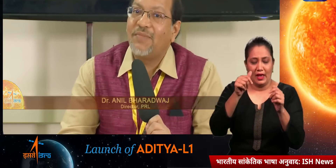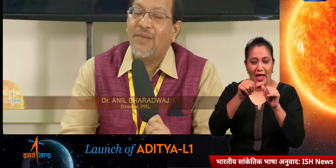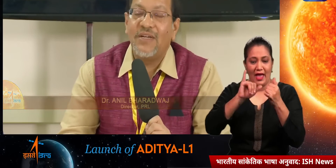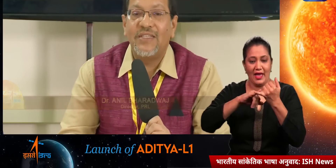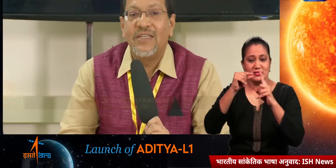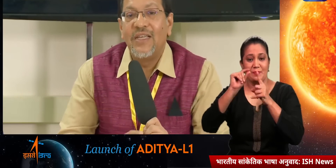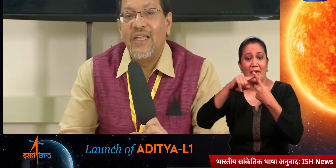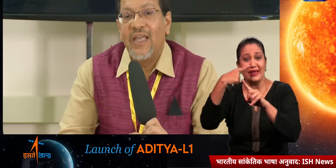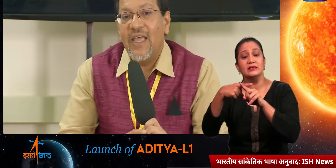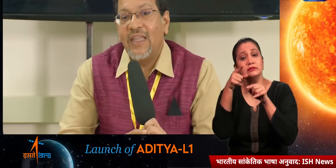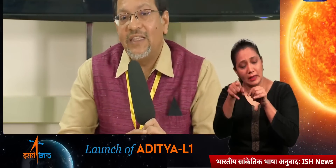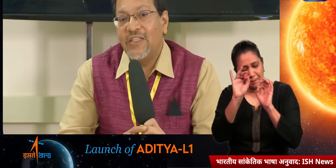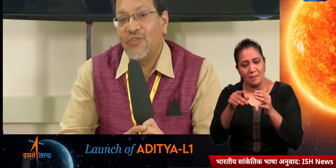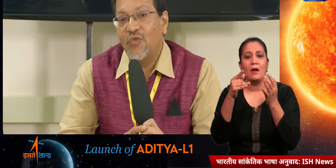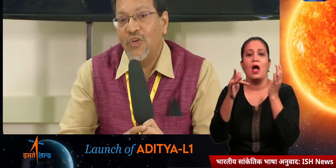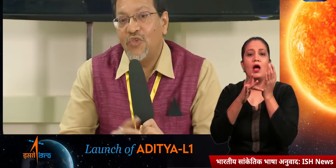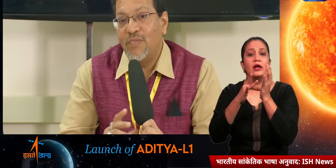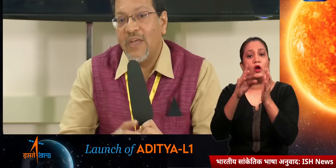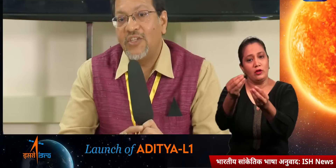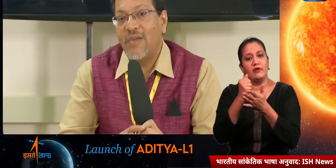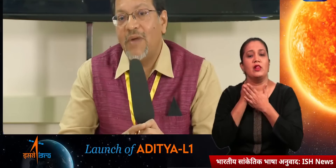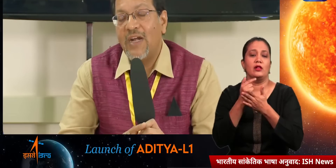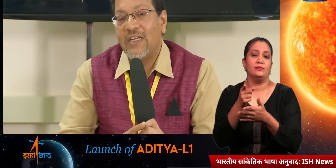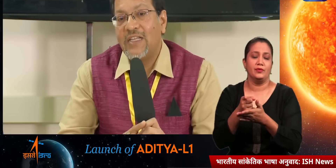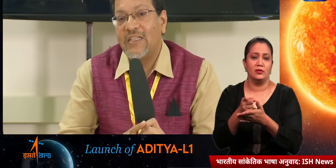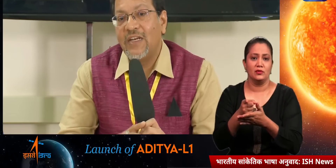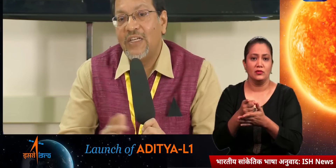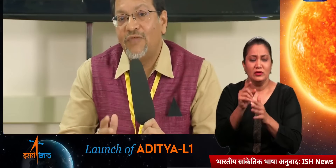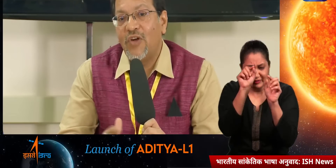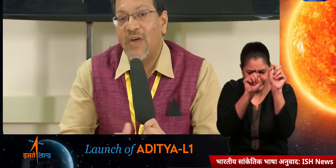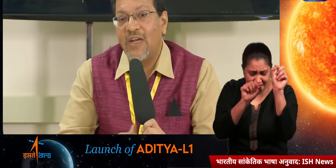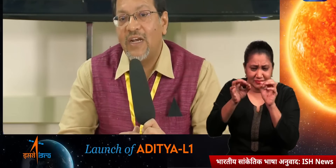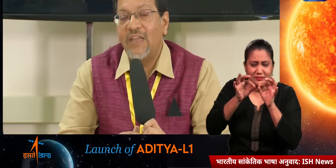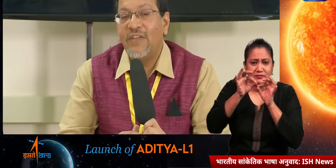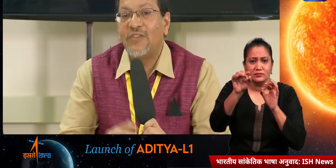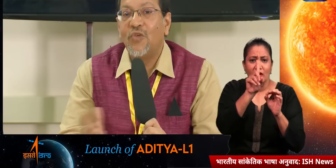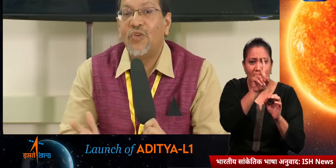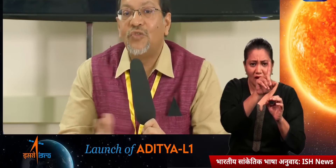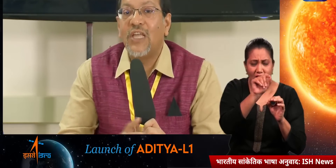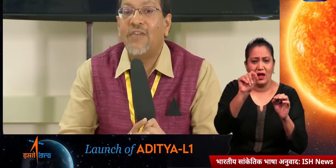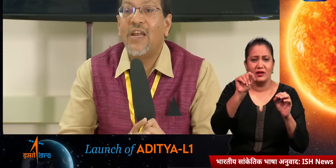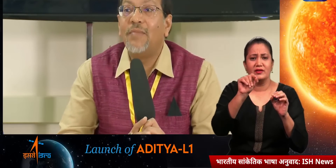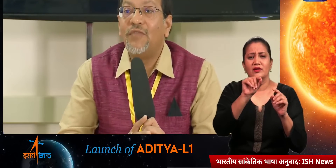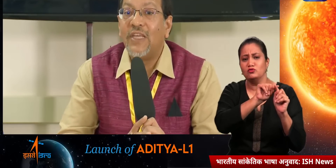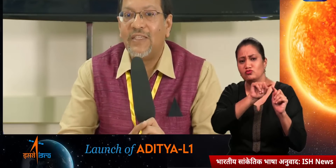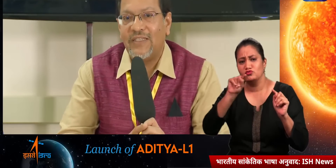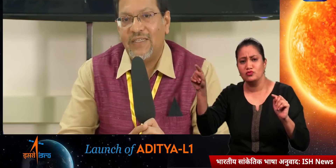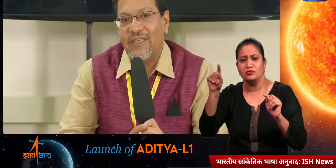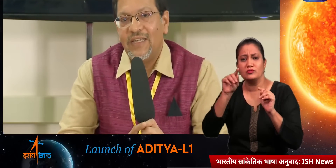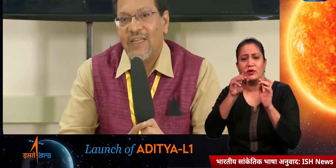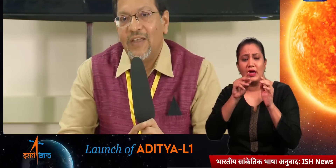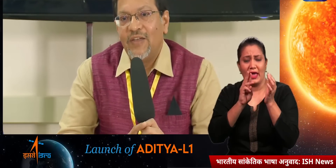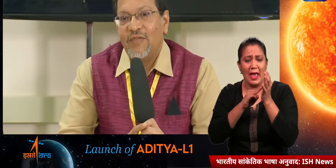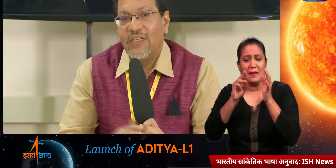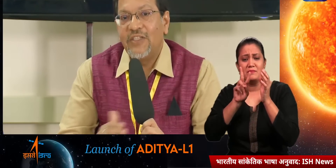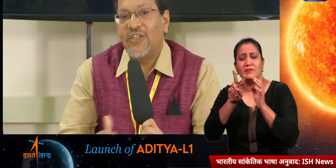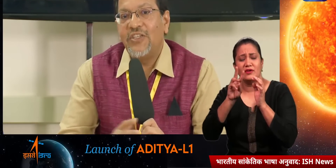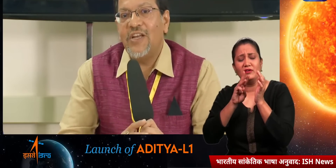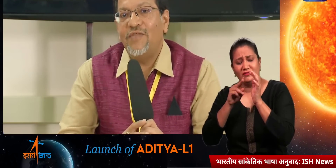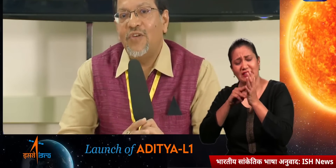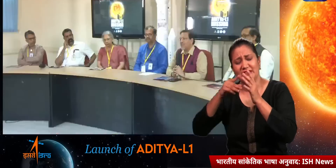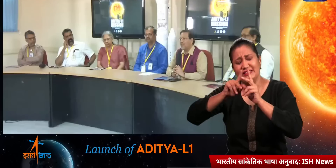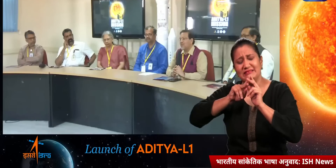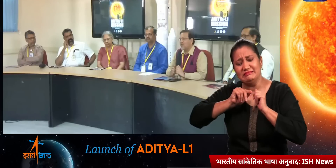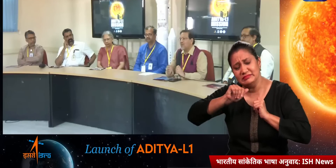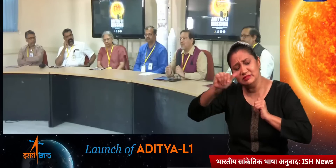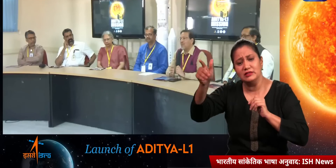Particle Experiments. And this is going to measure particles ranging from 100 EVs going to several MeVs, which is